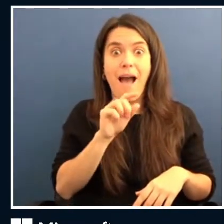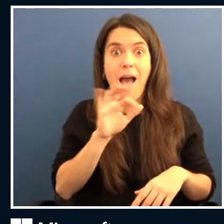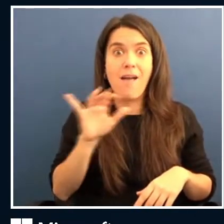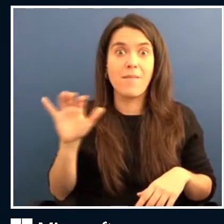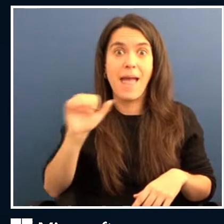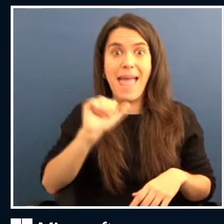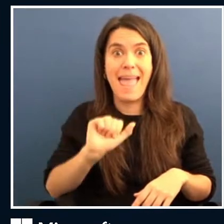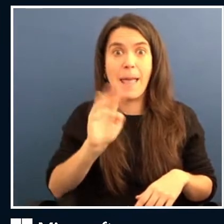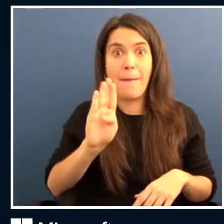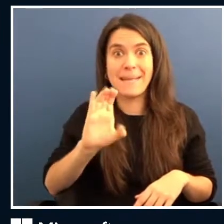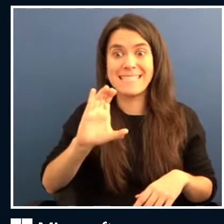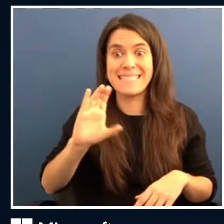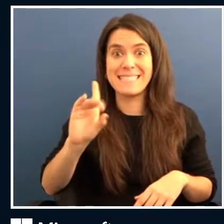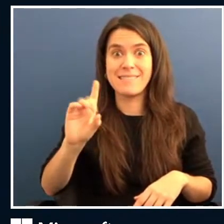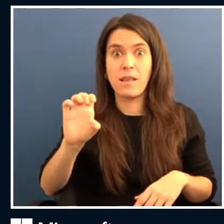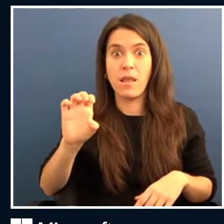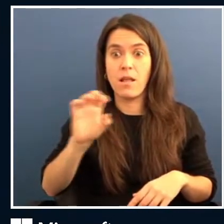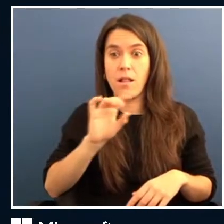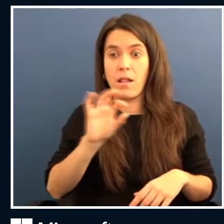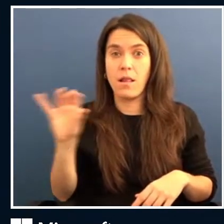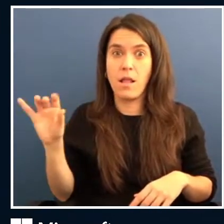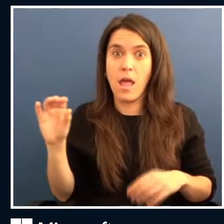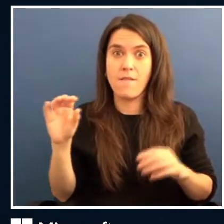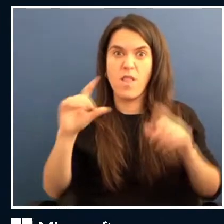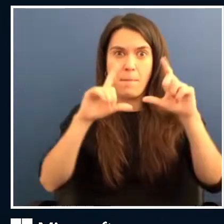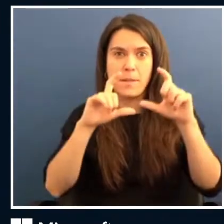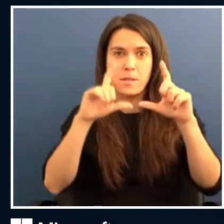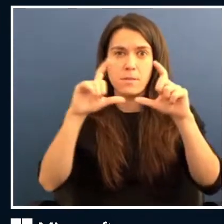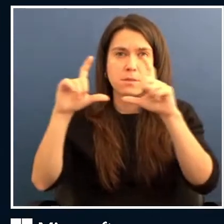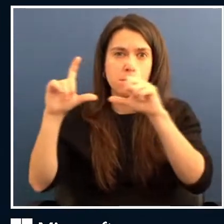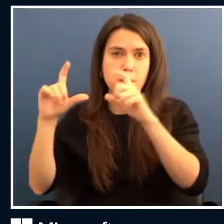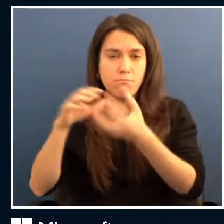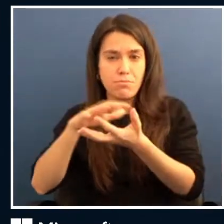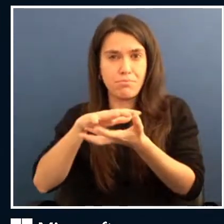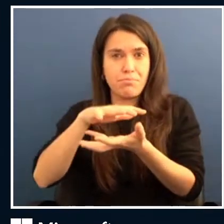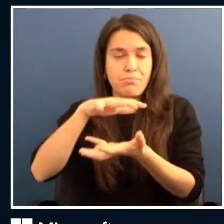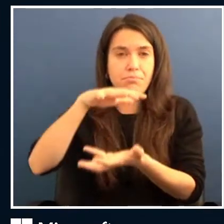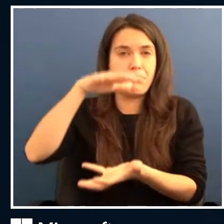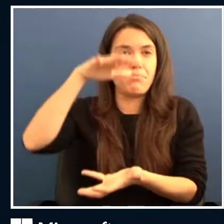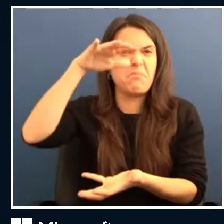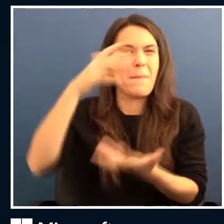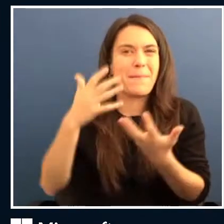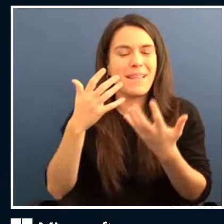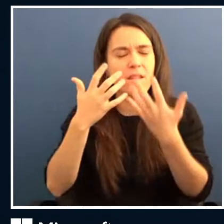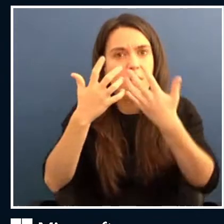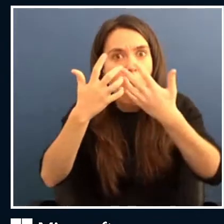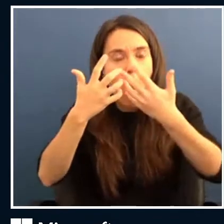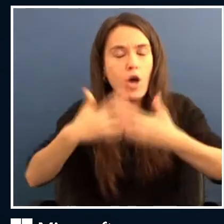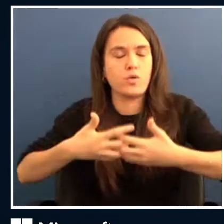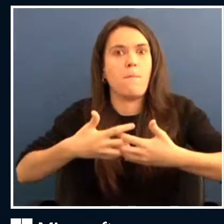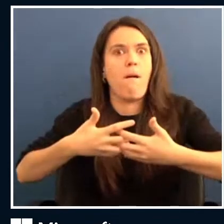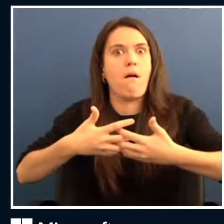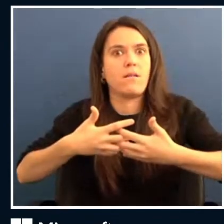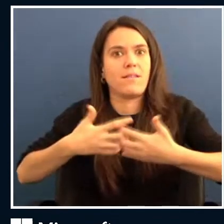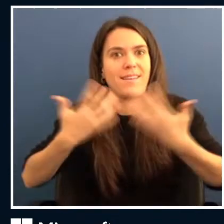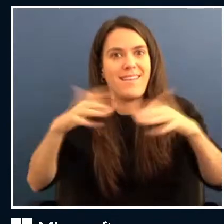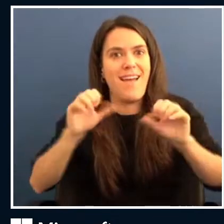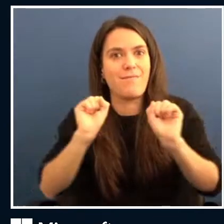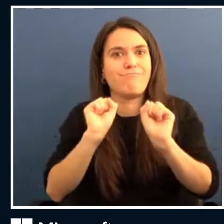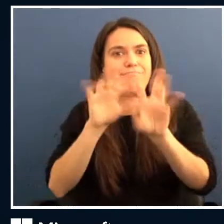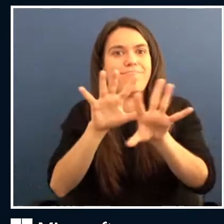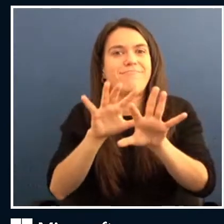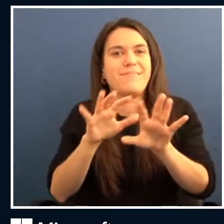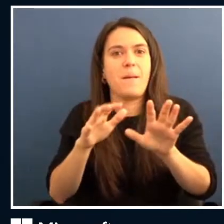like thousands of images. And I feel like something like that could be automated in TensorFlow to be significantly easier